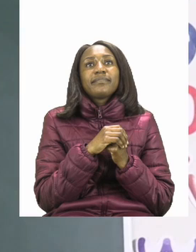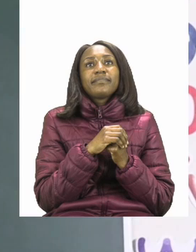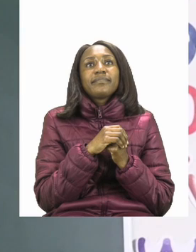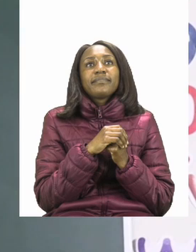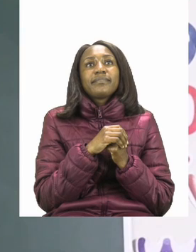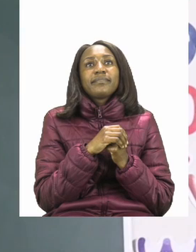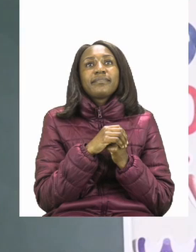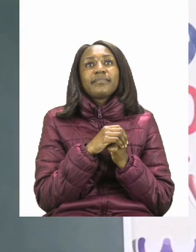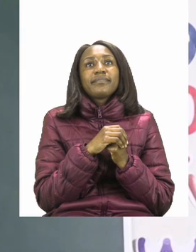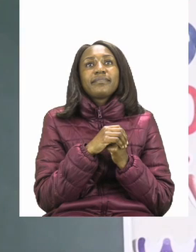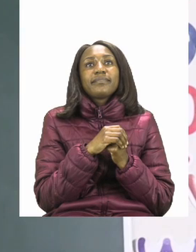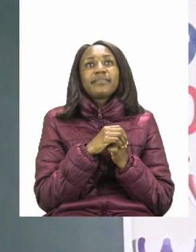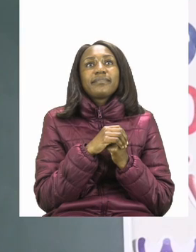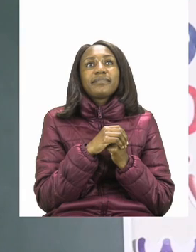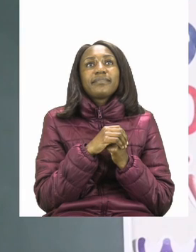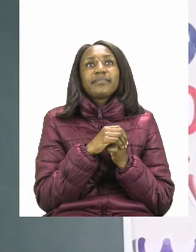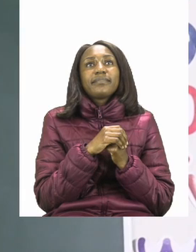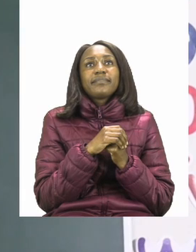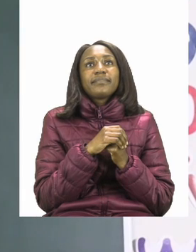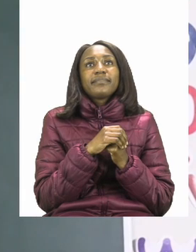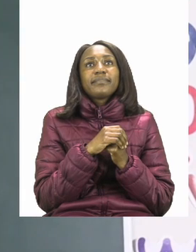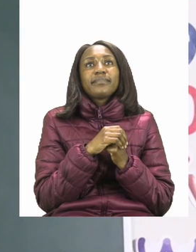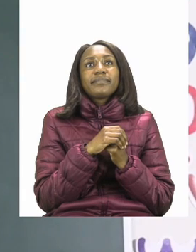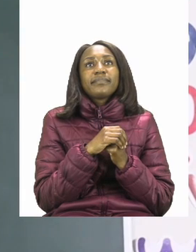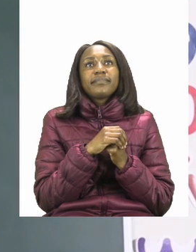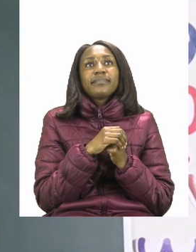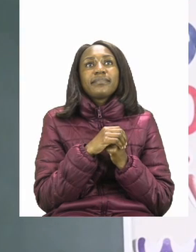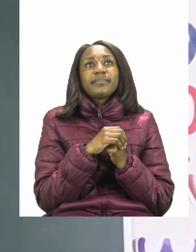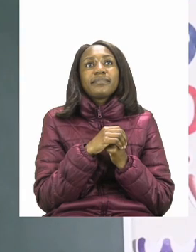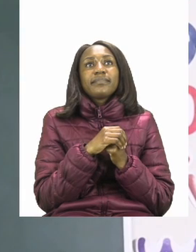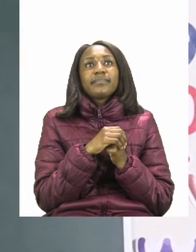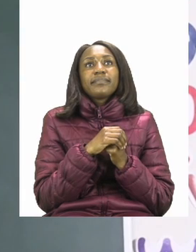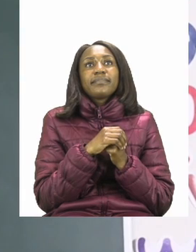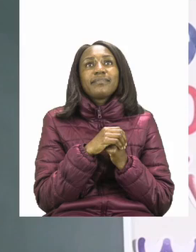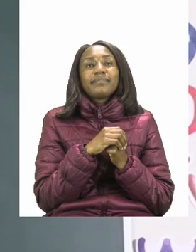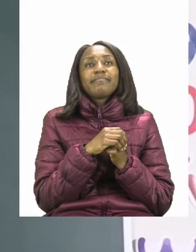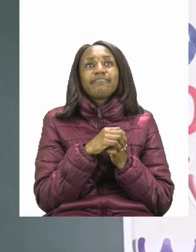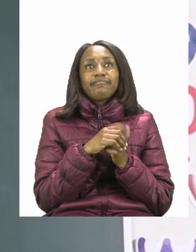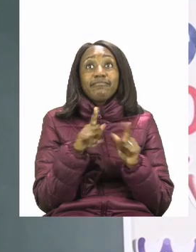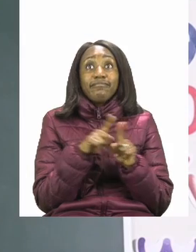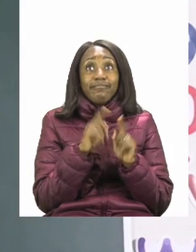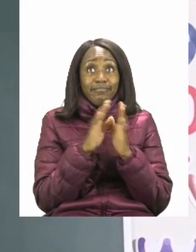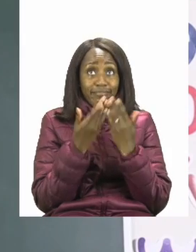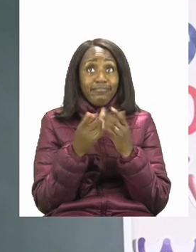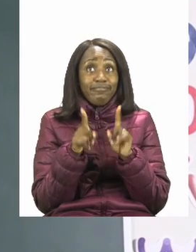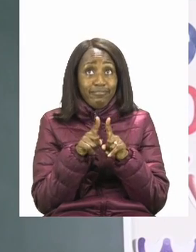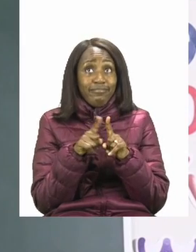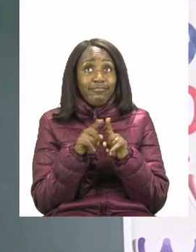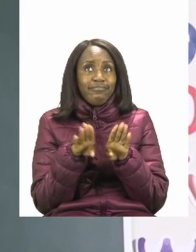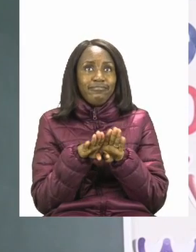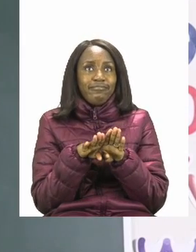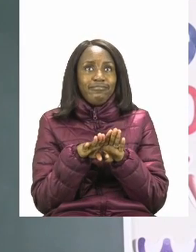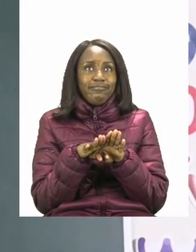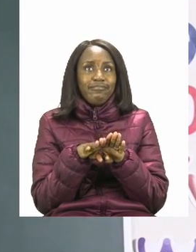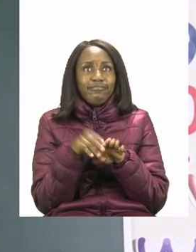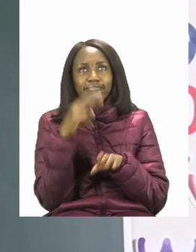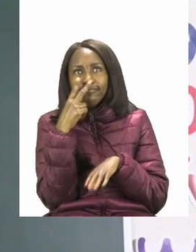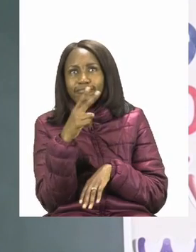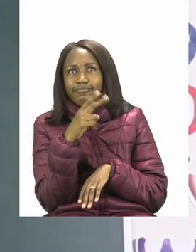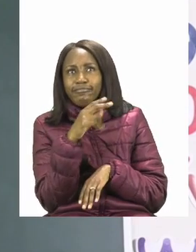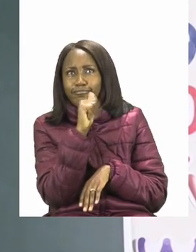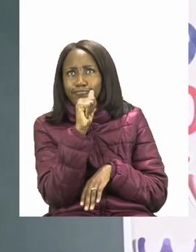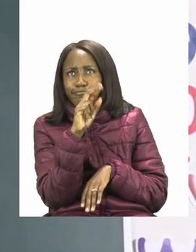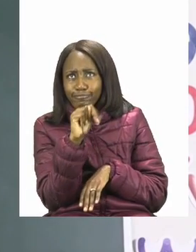pencil and draw a line to match the two. Just like in your book. The next one that I can see is